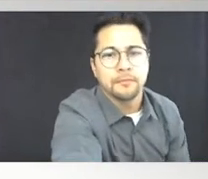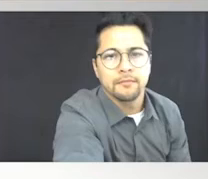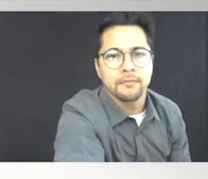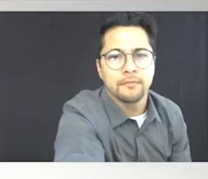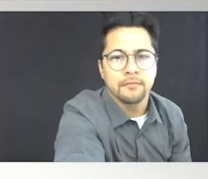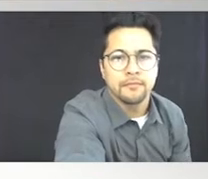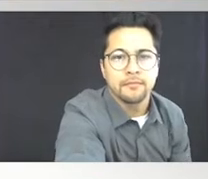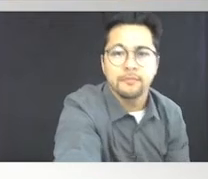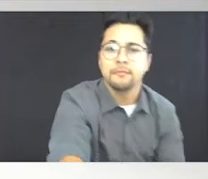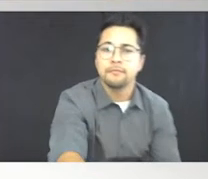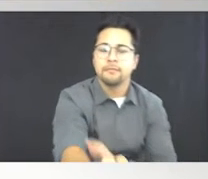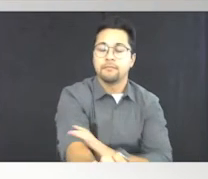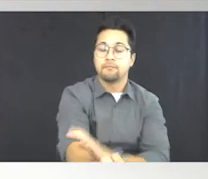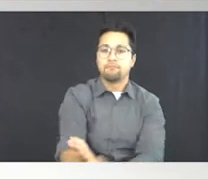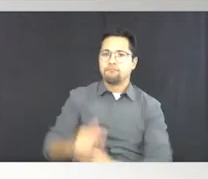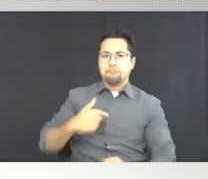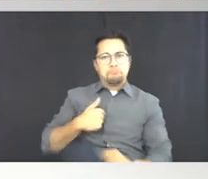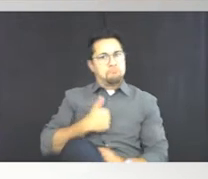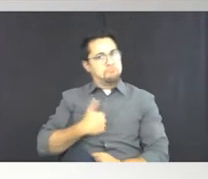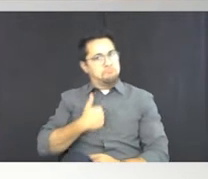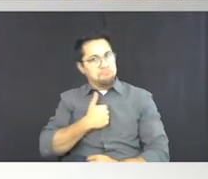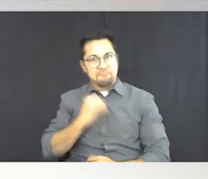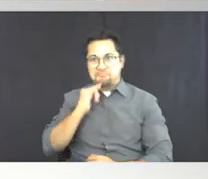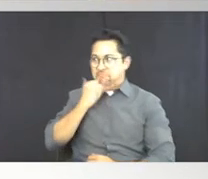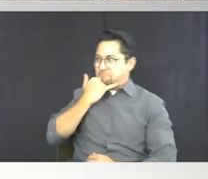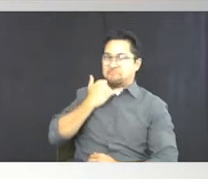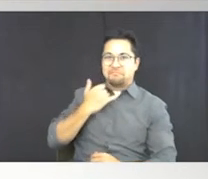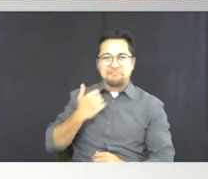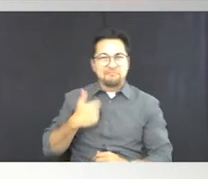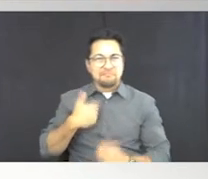I'm sorry. Oop, I didn't know I was mic'd.